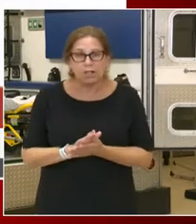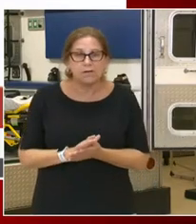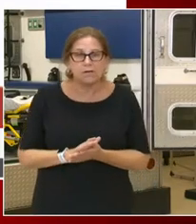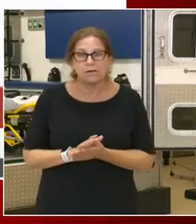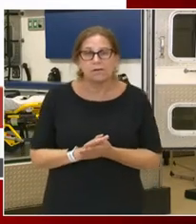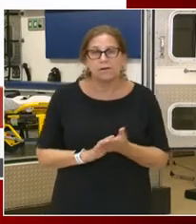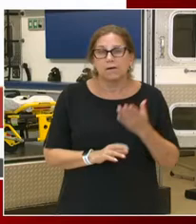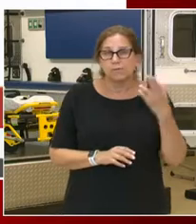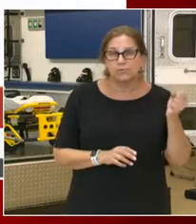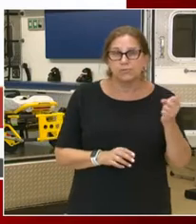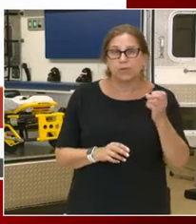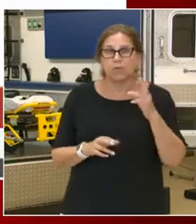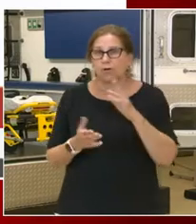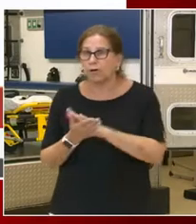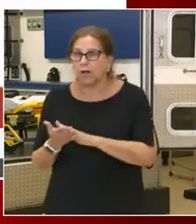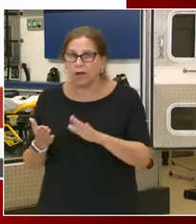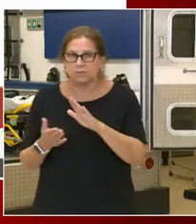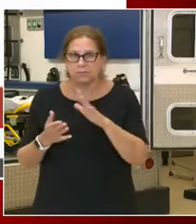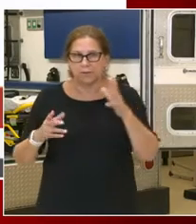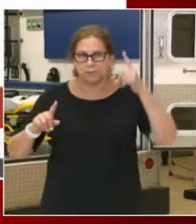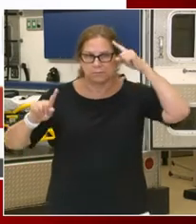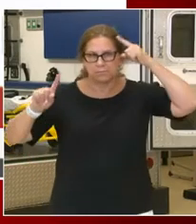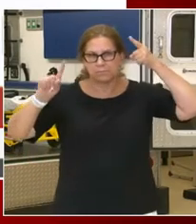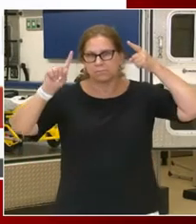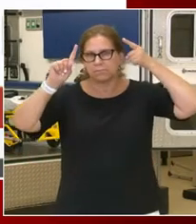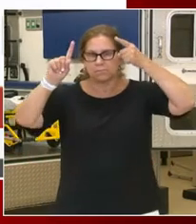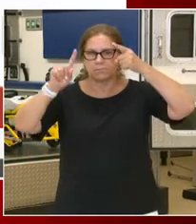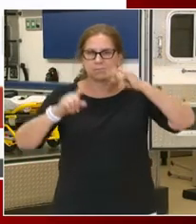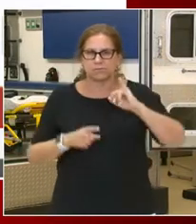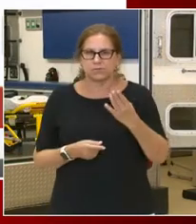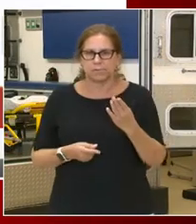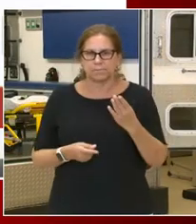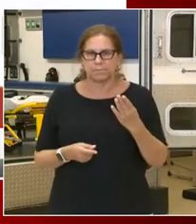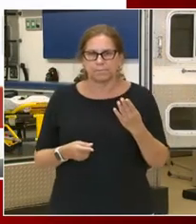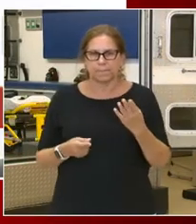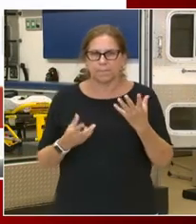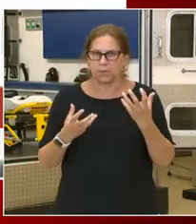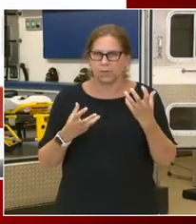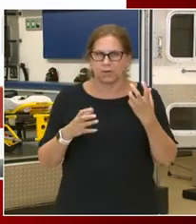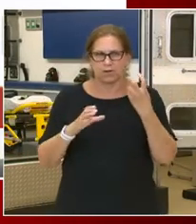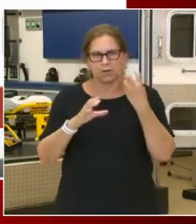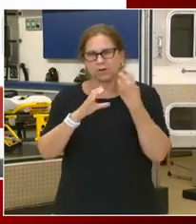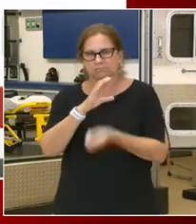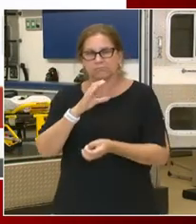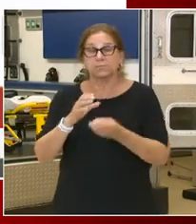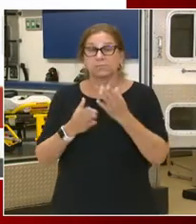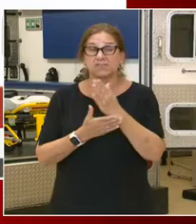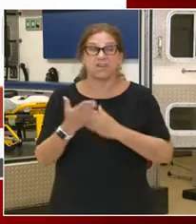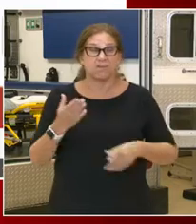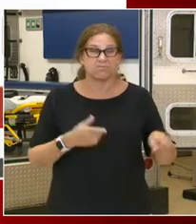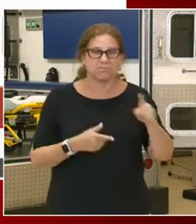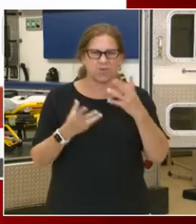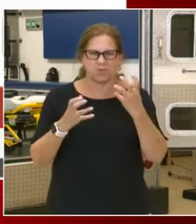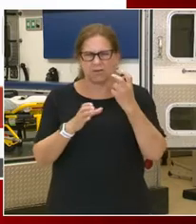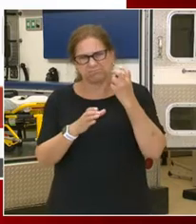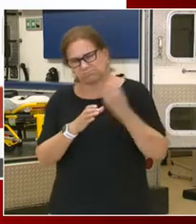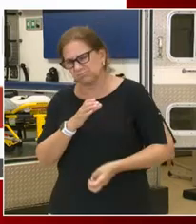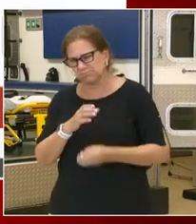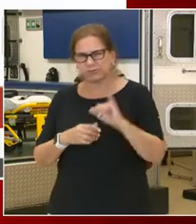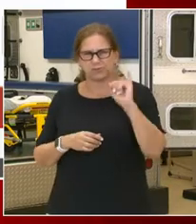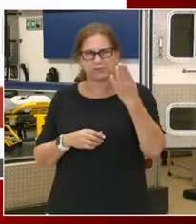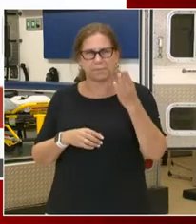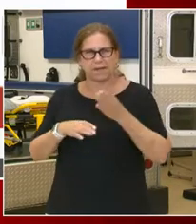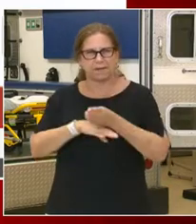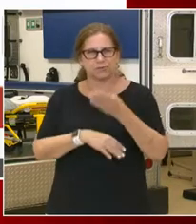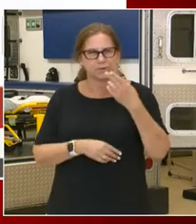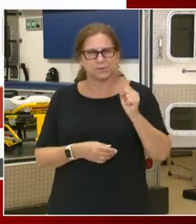to an academic program. They want to go into a training program. Some of them actually want to go right to work, so work-based learning works for them. Many of them want to go to pursue